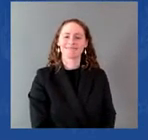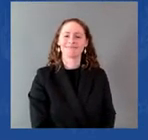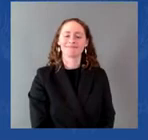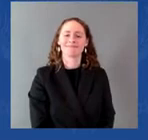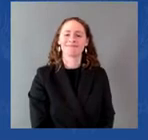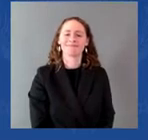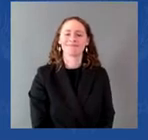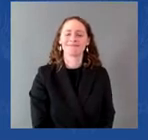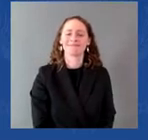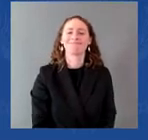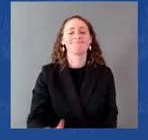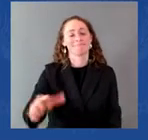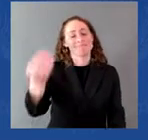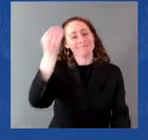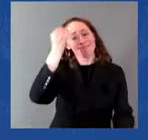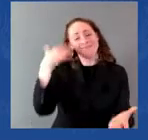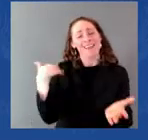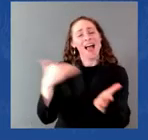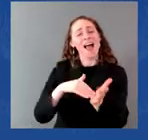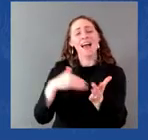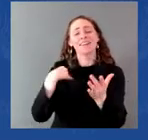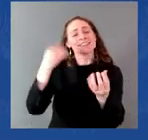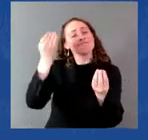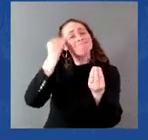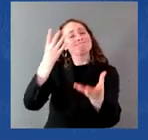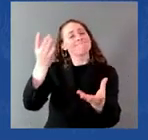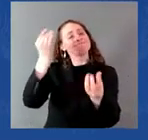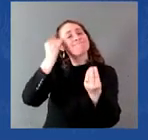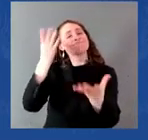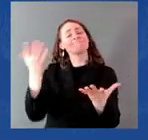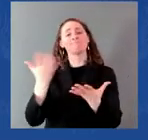example of our power, but the power of our example.